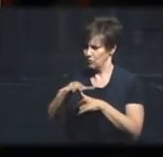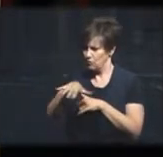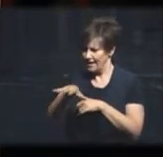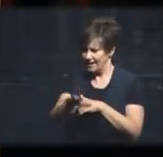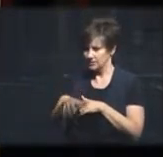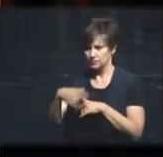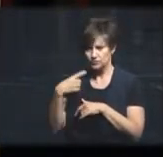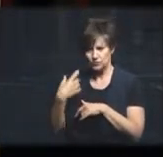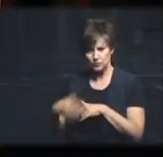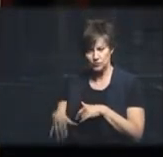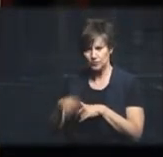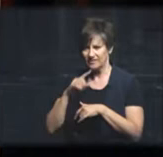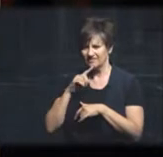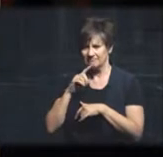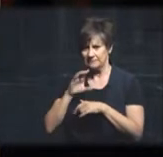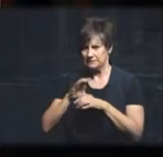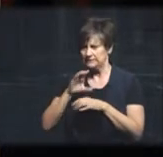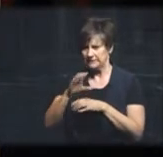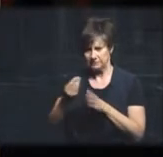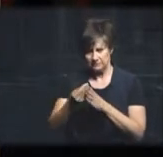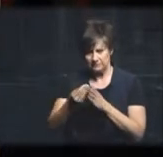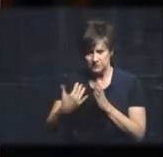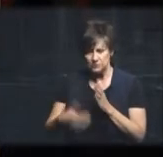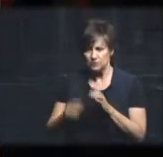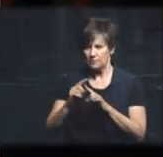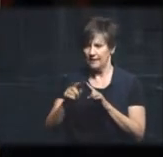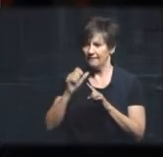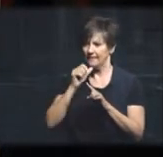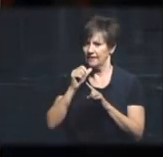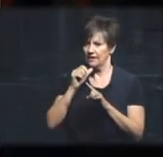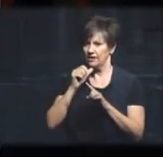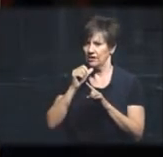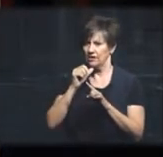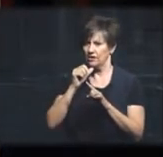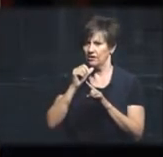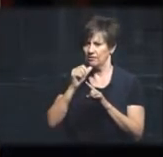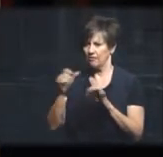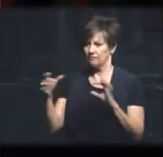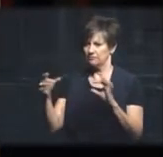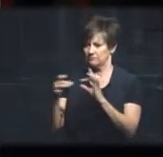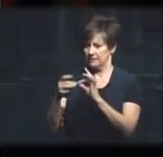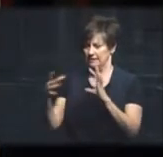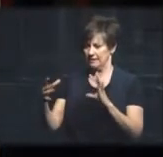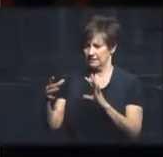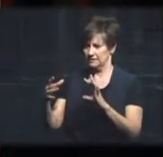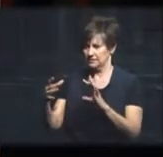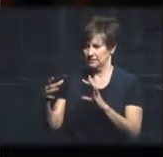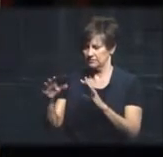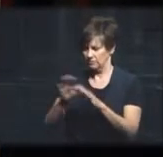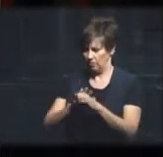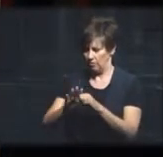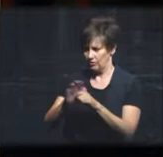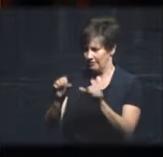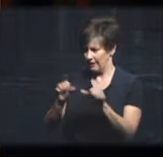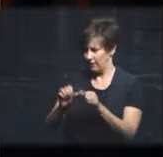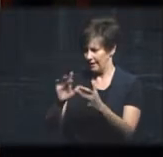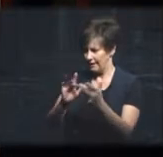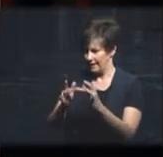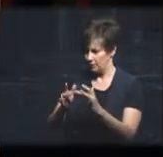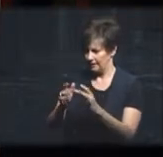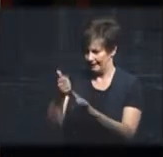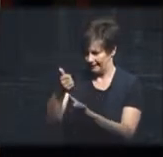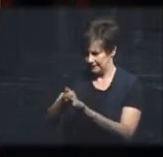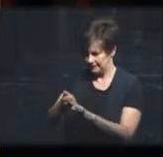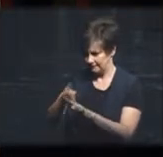for the college, but they are unconnected local area networks that are self-contained, and they